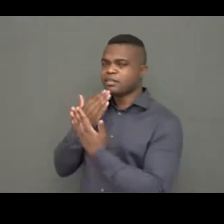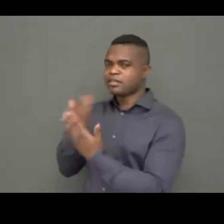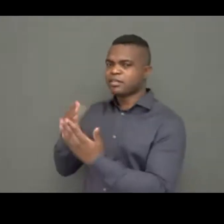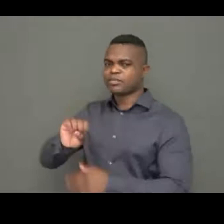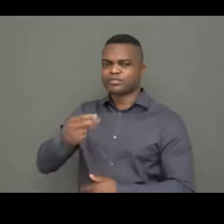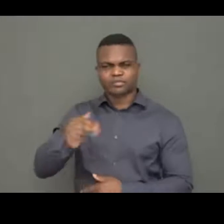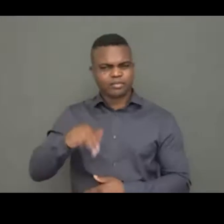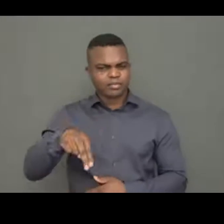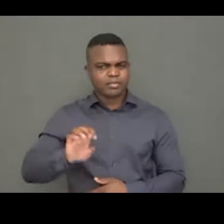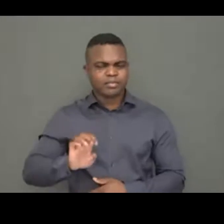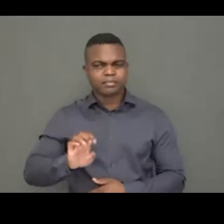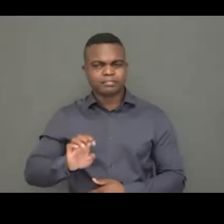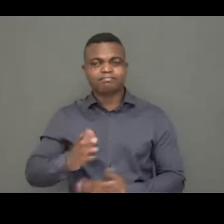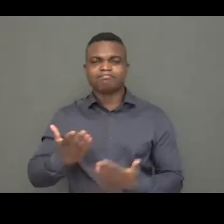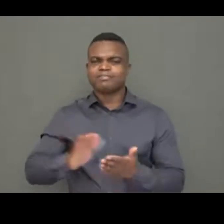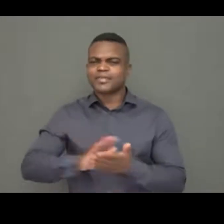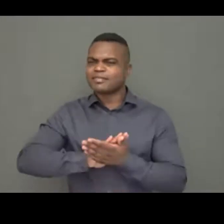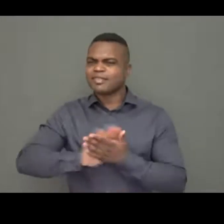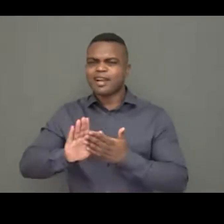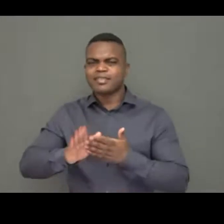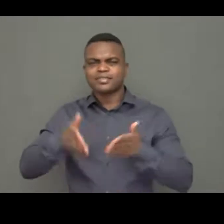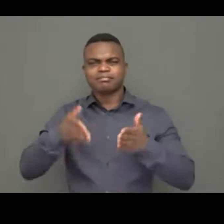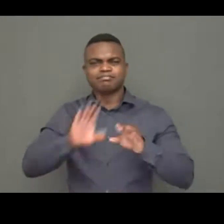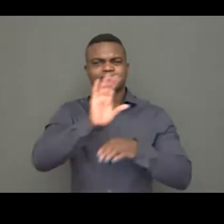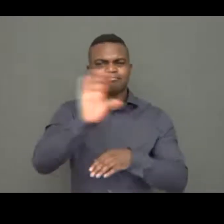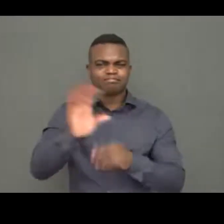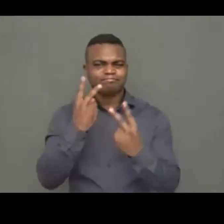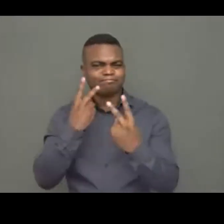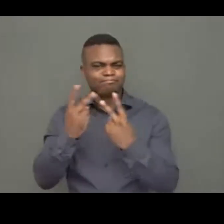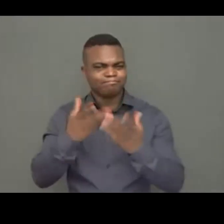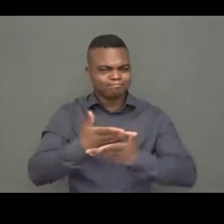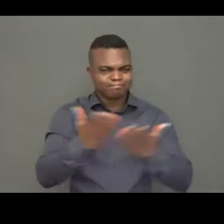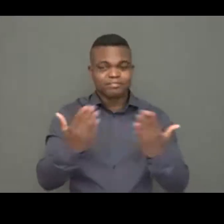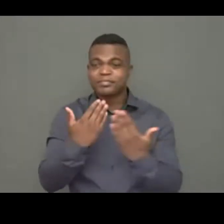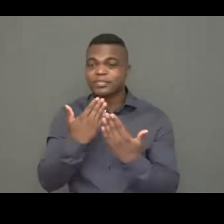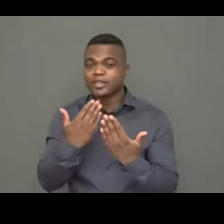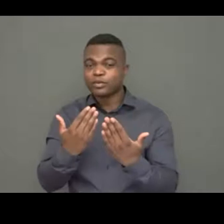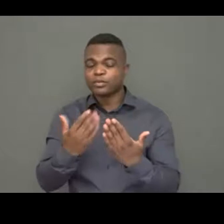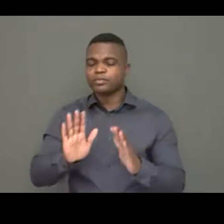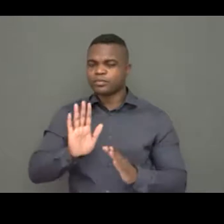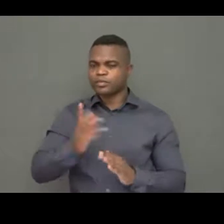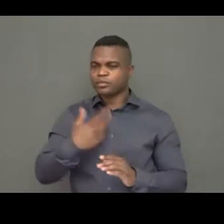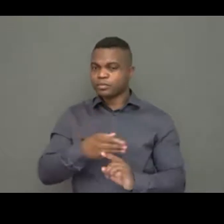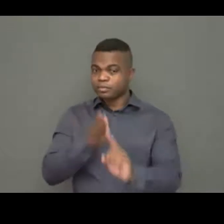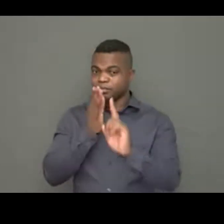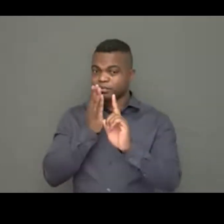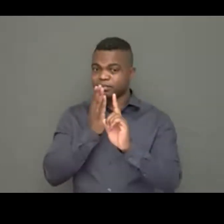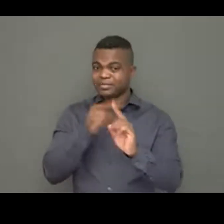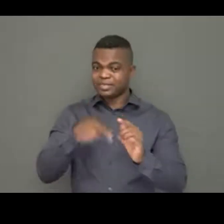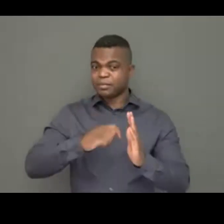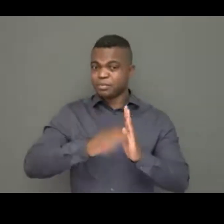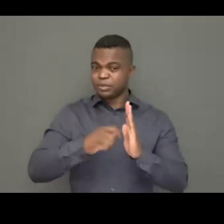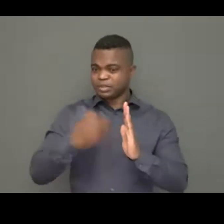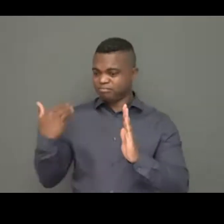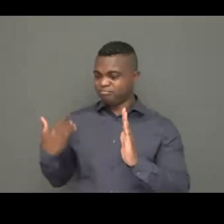purpose of the project, right at the beginning, we were informed, and the project leaders reached out to us to be